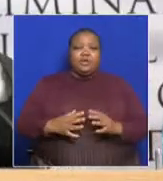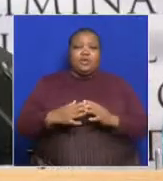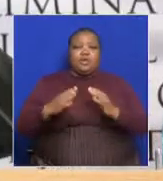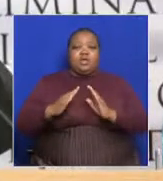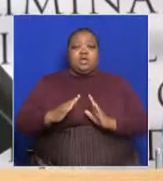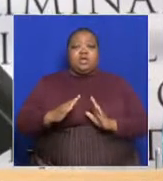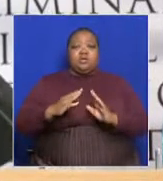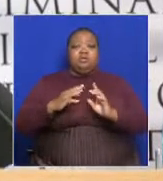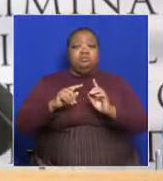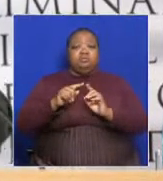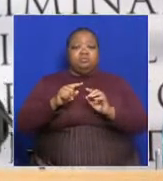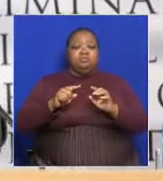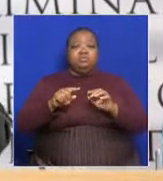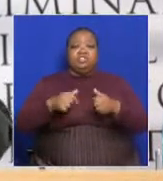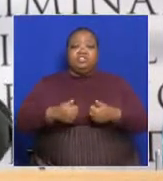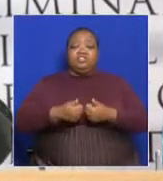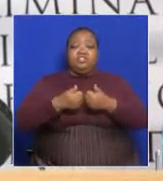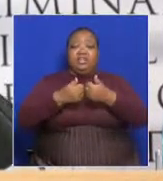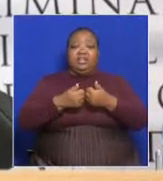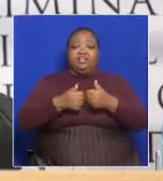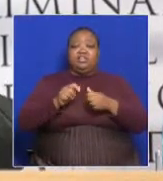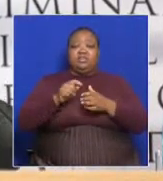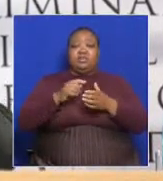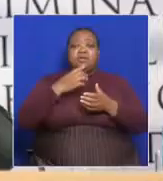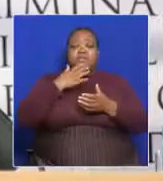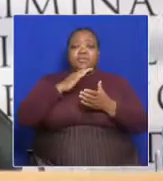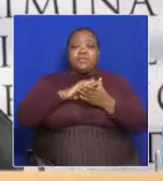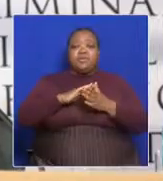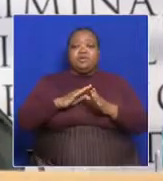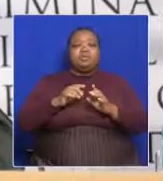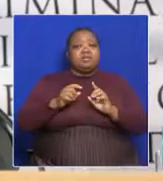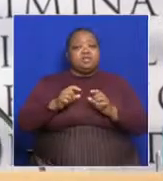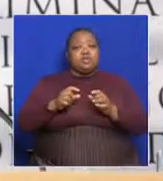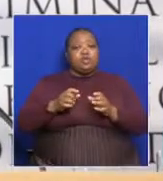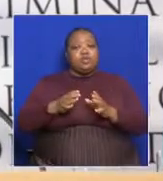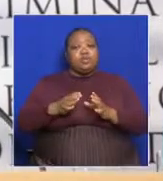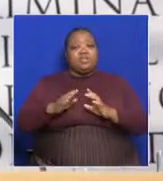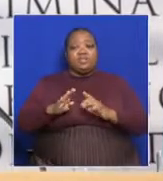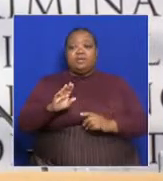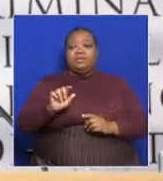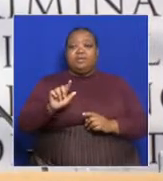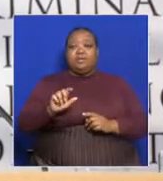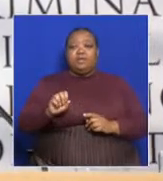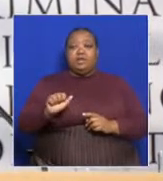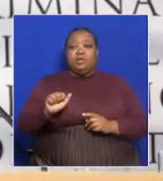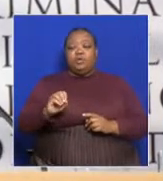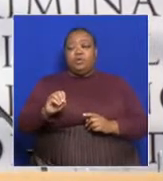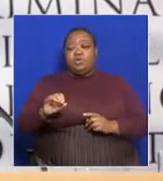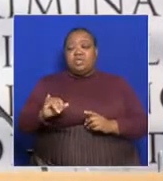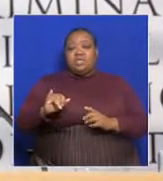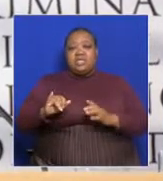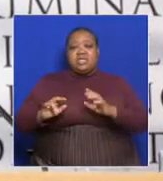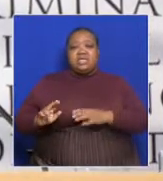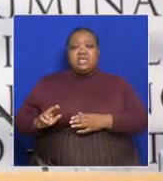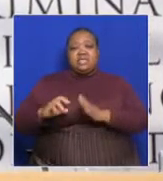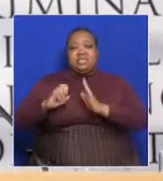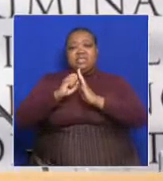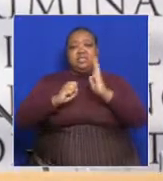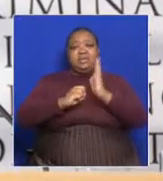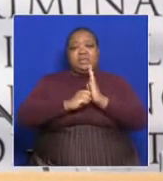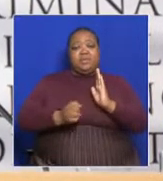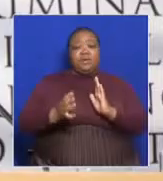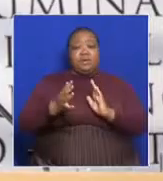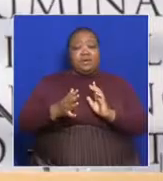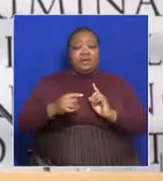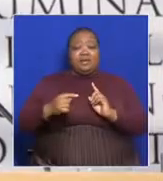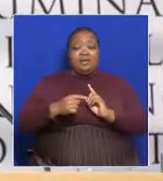you say you promise Commissioner Baloyi that you are going to bring this statement, that is Ms. Pillay, right? Yes.